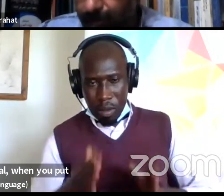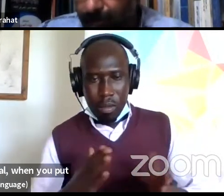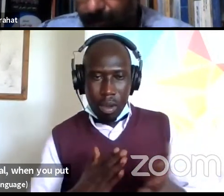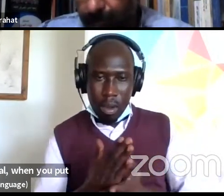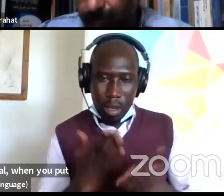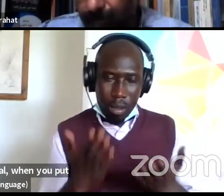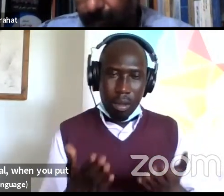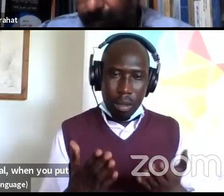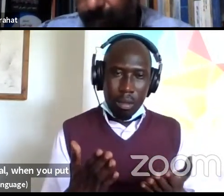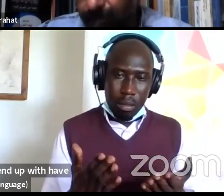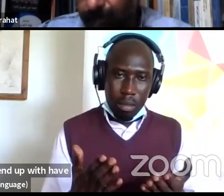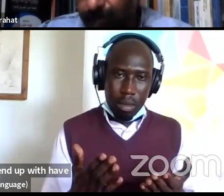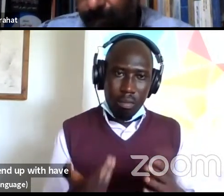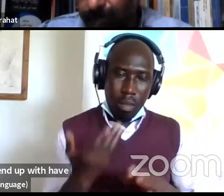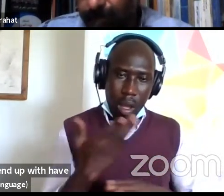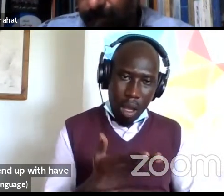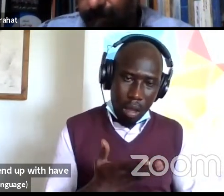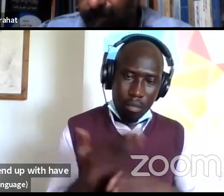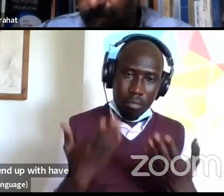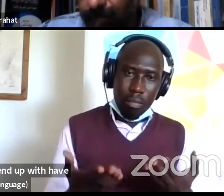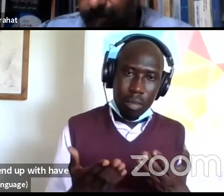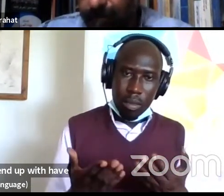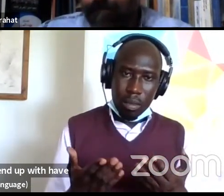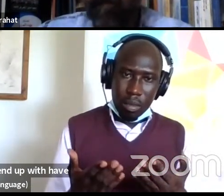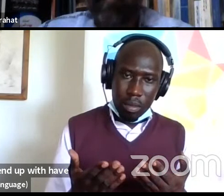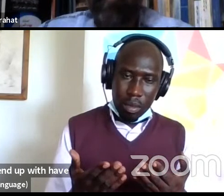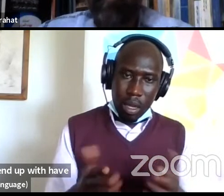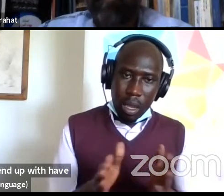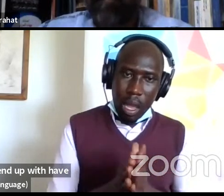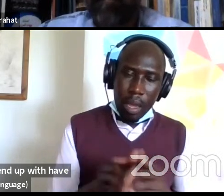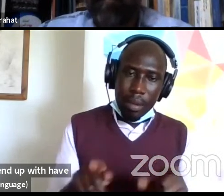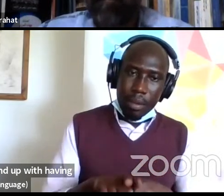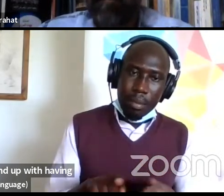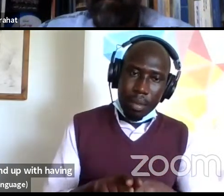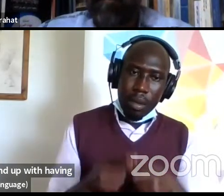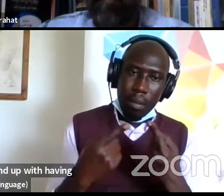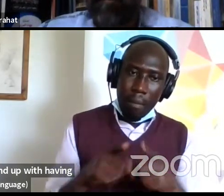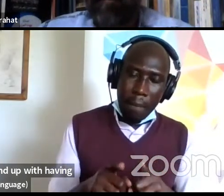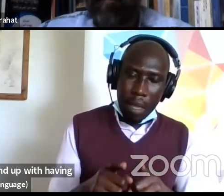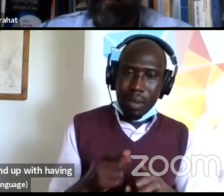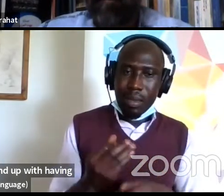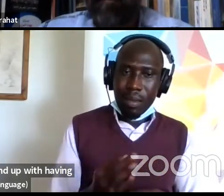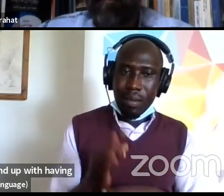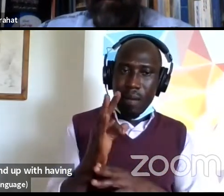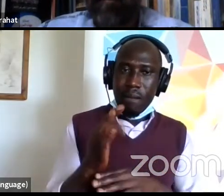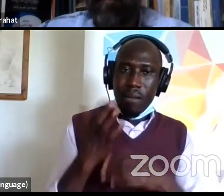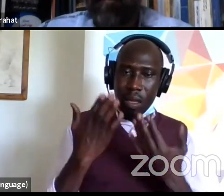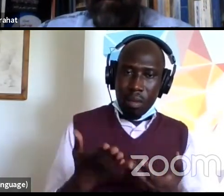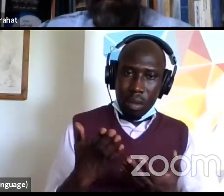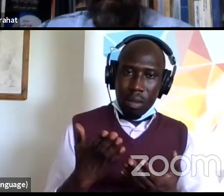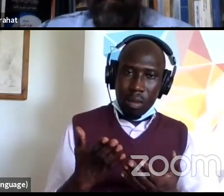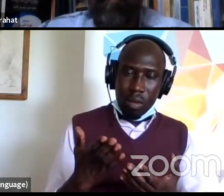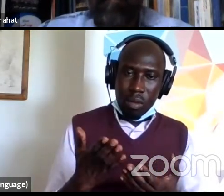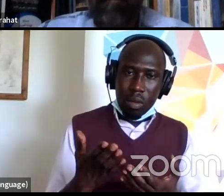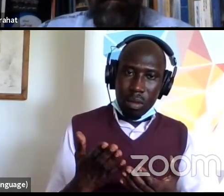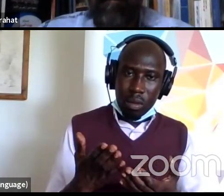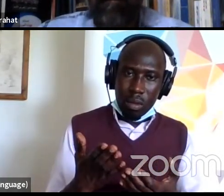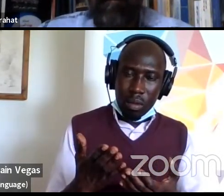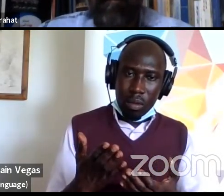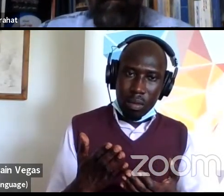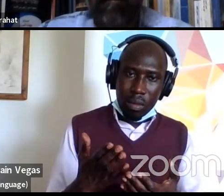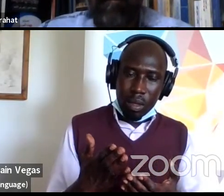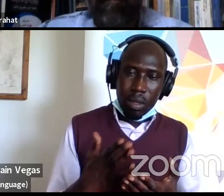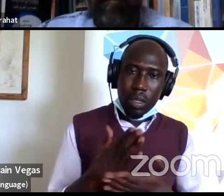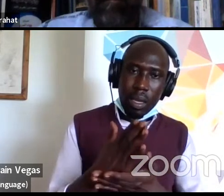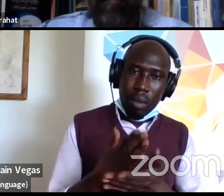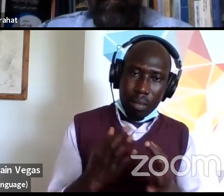with having stronger digital rights. But if you leave certain vagueness